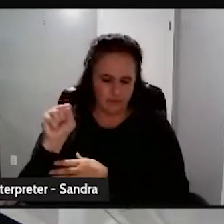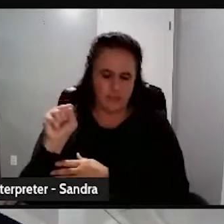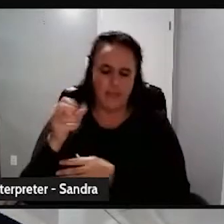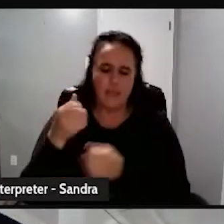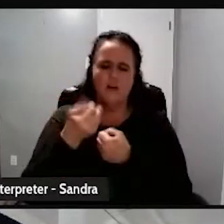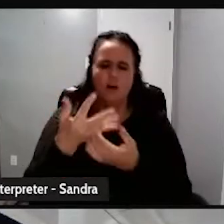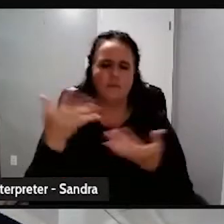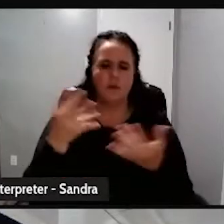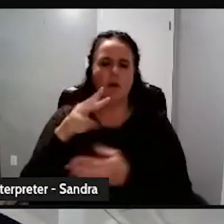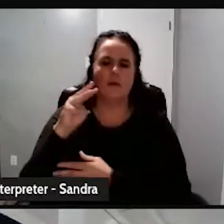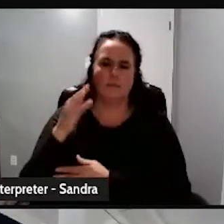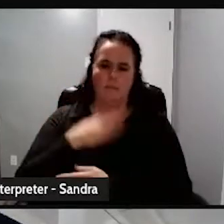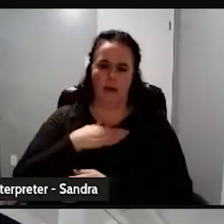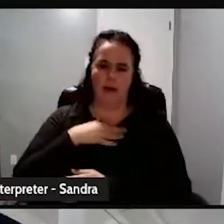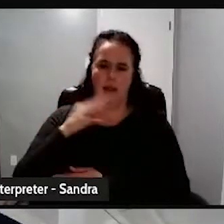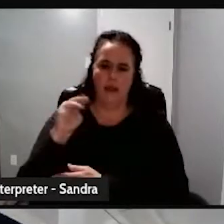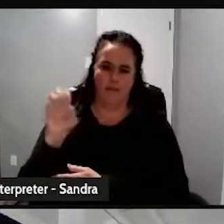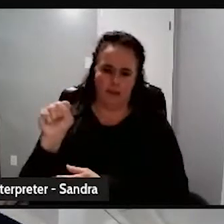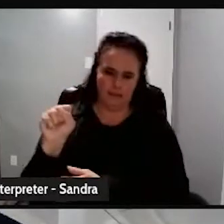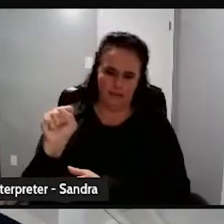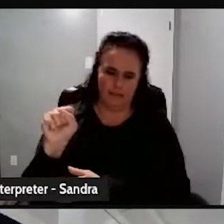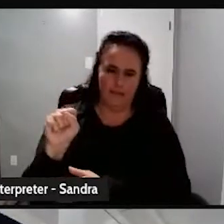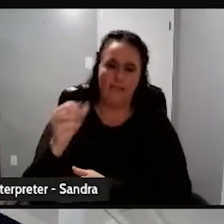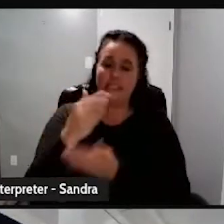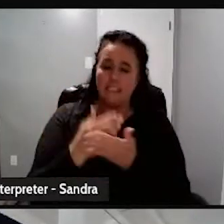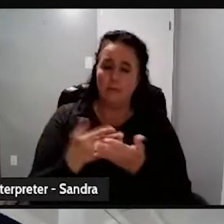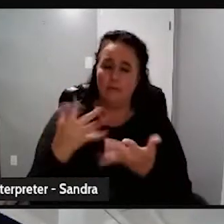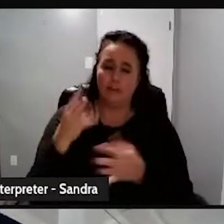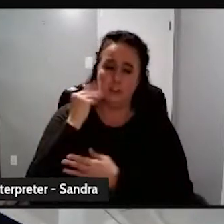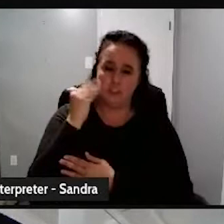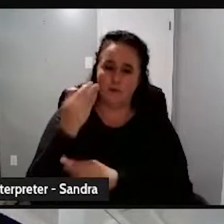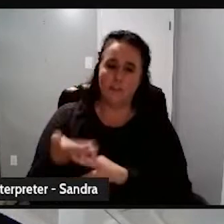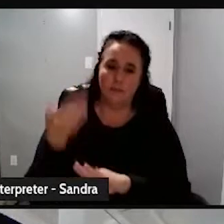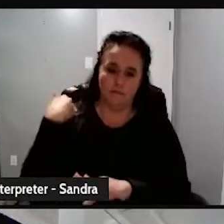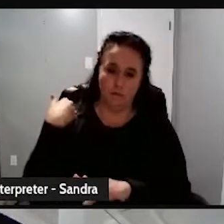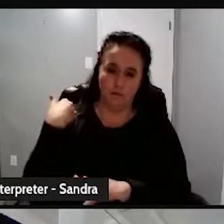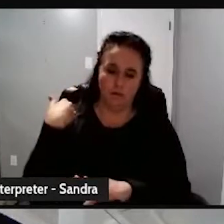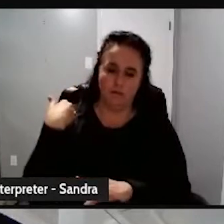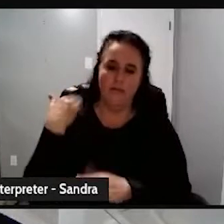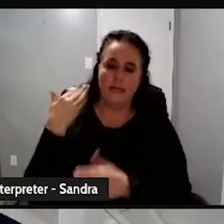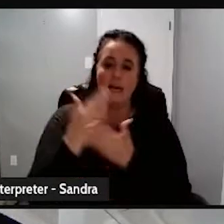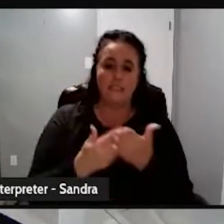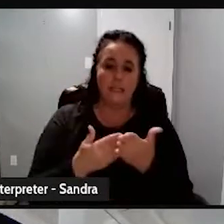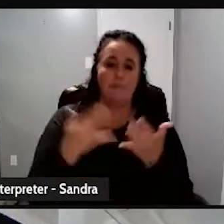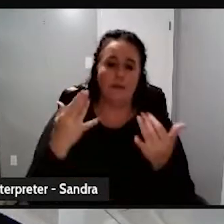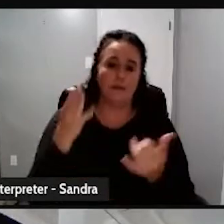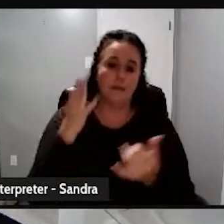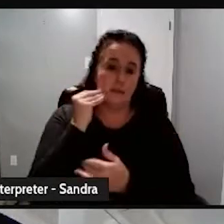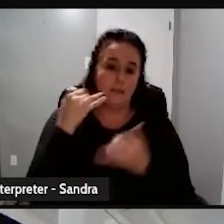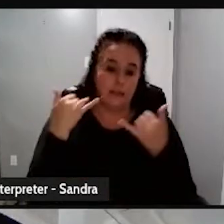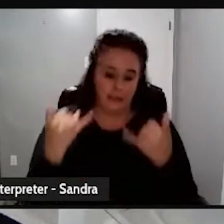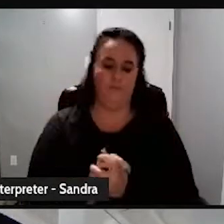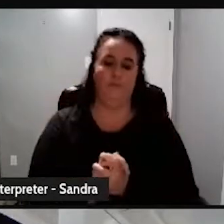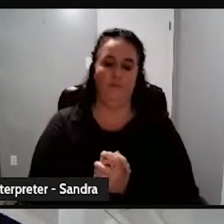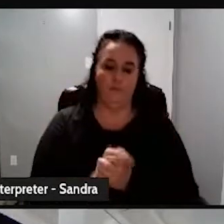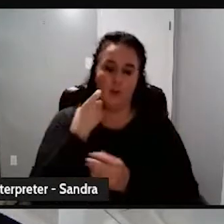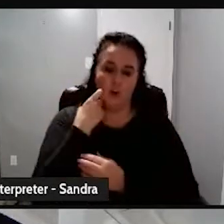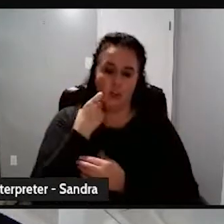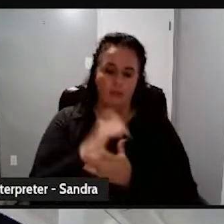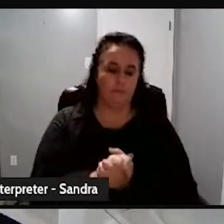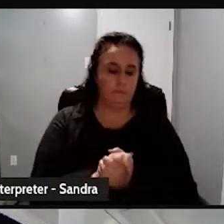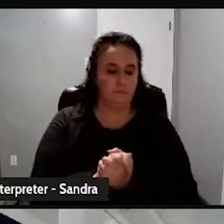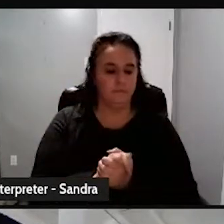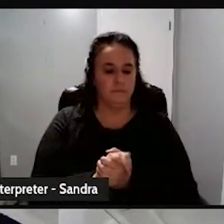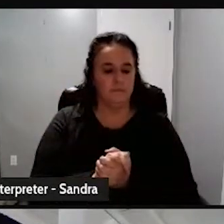which I have experienced in the past and some that I am experiencing now. The